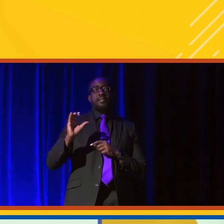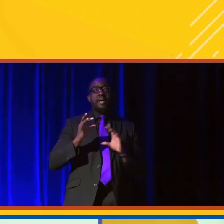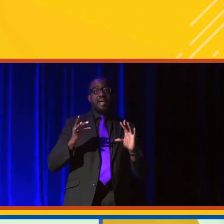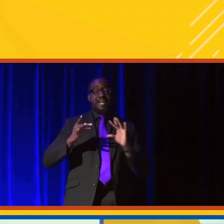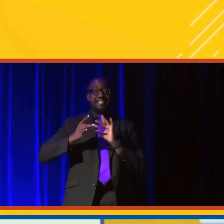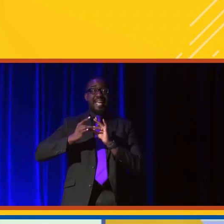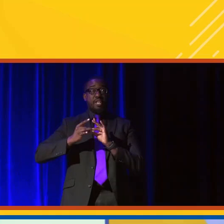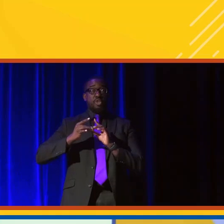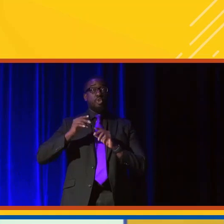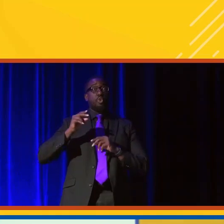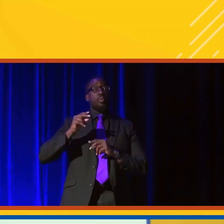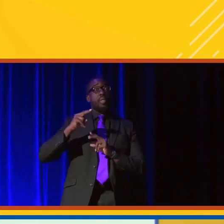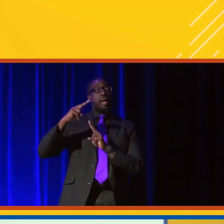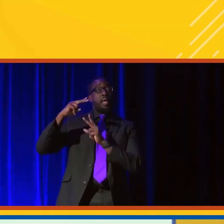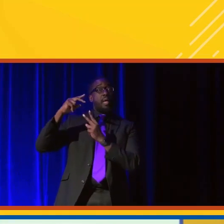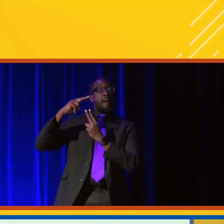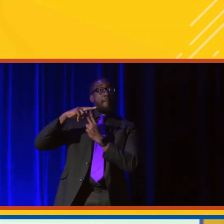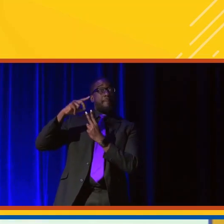do a lot of work.